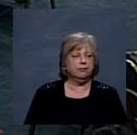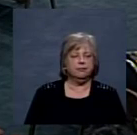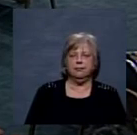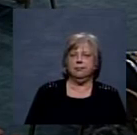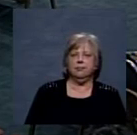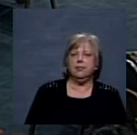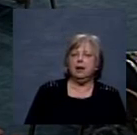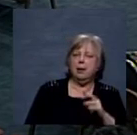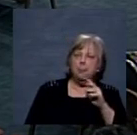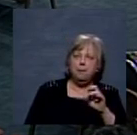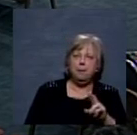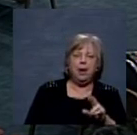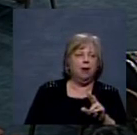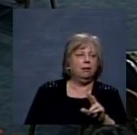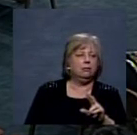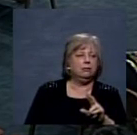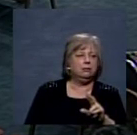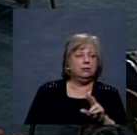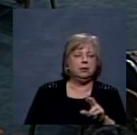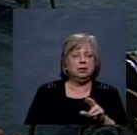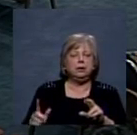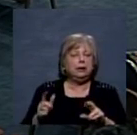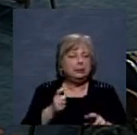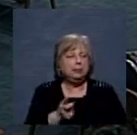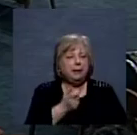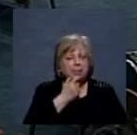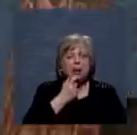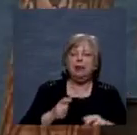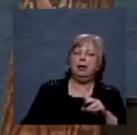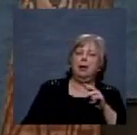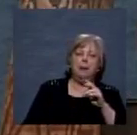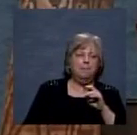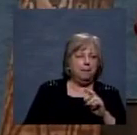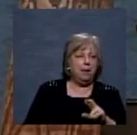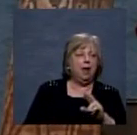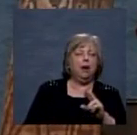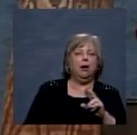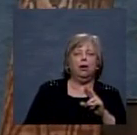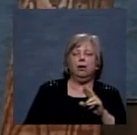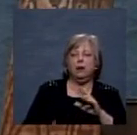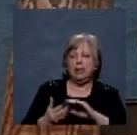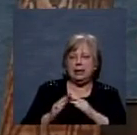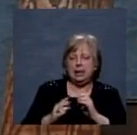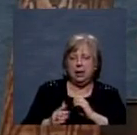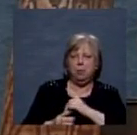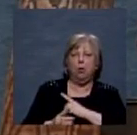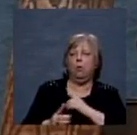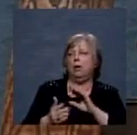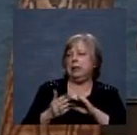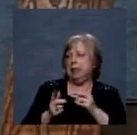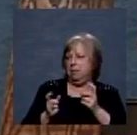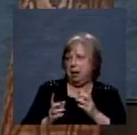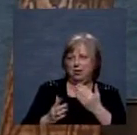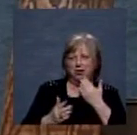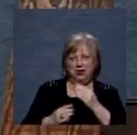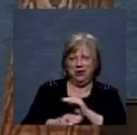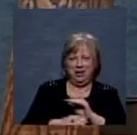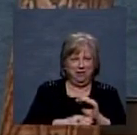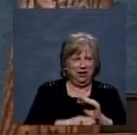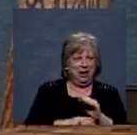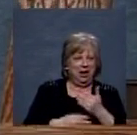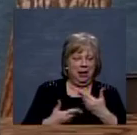Mayor Stadola, Mr. Moore. If you'll, there we Mayor go. Mayor Stadola, Mr. Moore, to the City Board of Directors. Good evening.